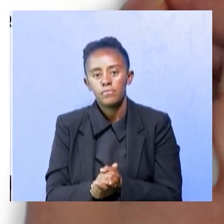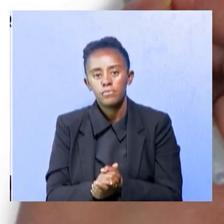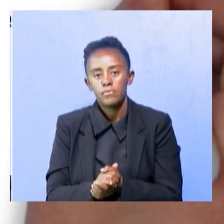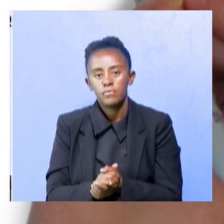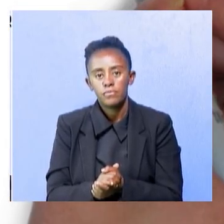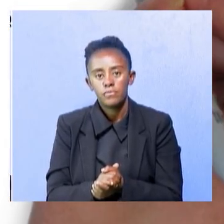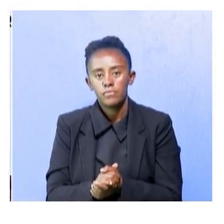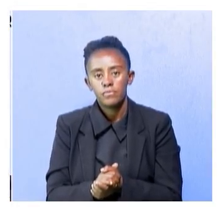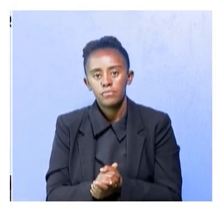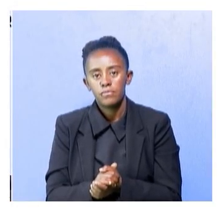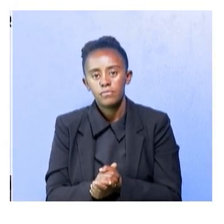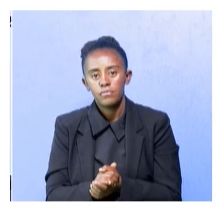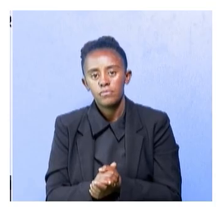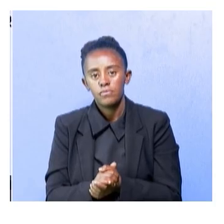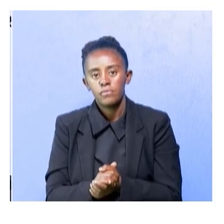with